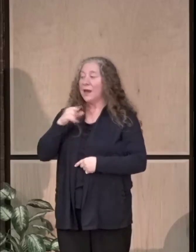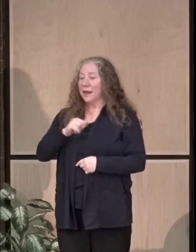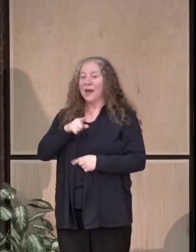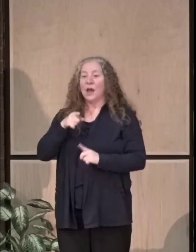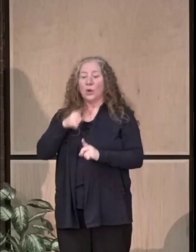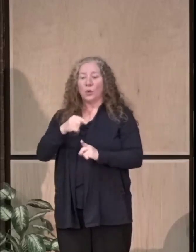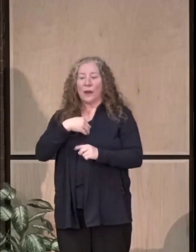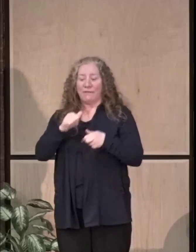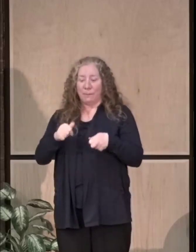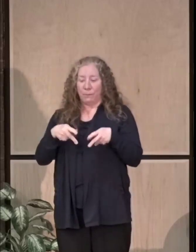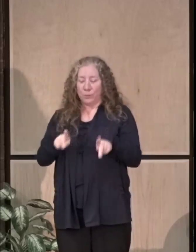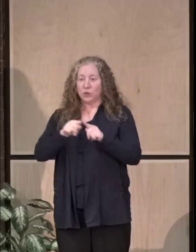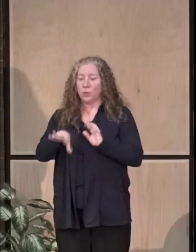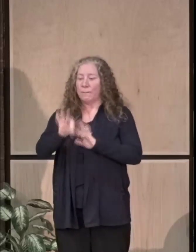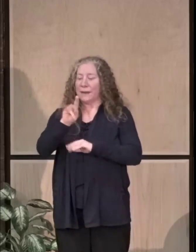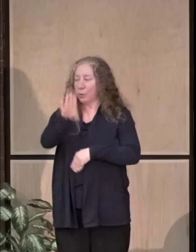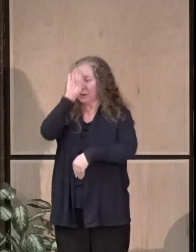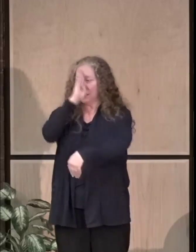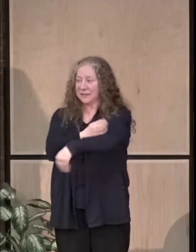weapons and keep them locked up.